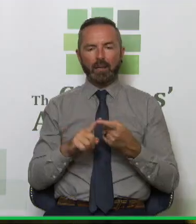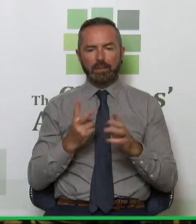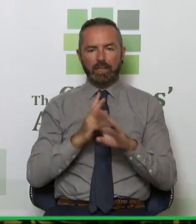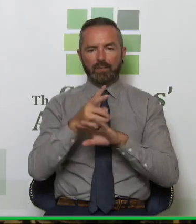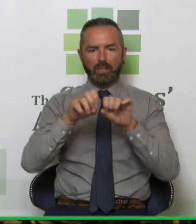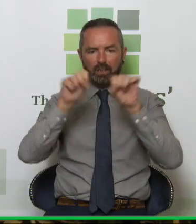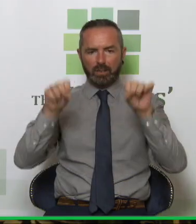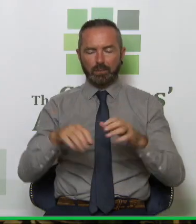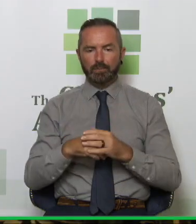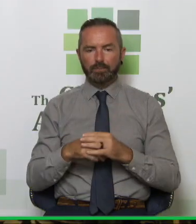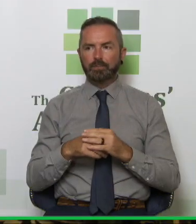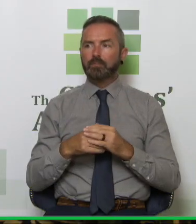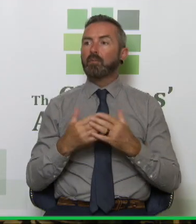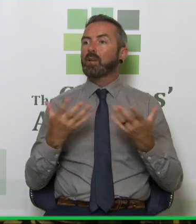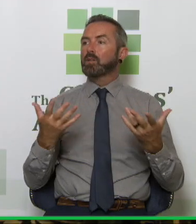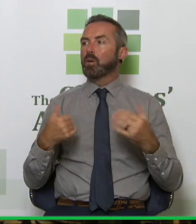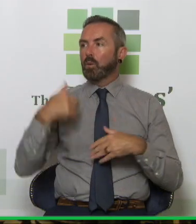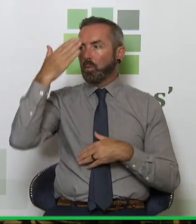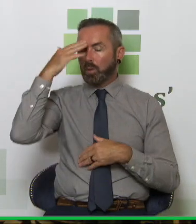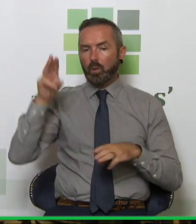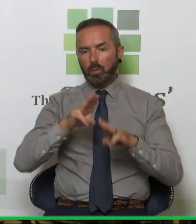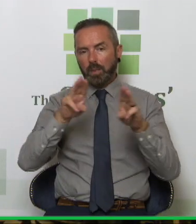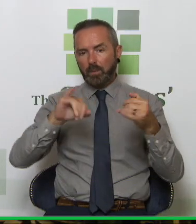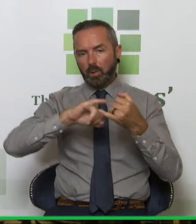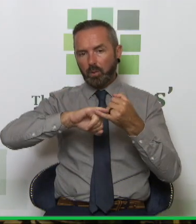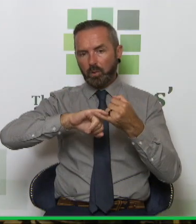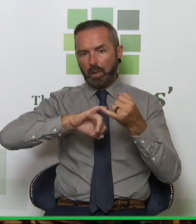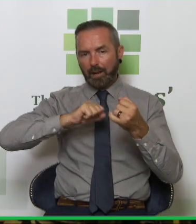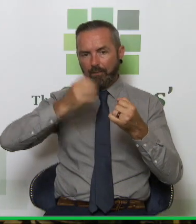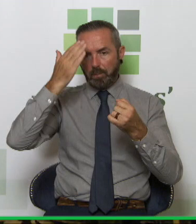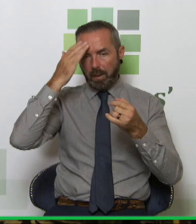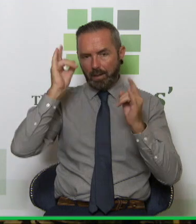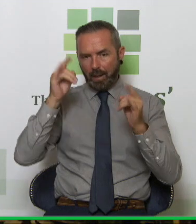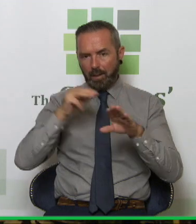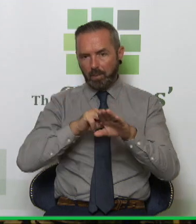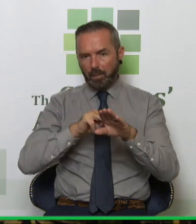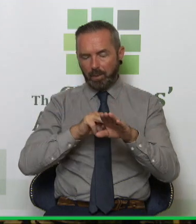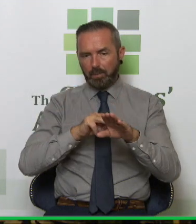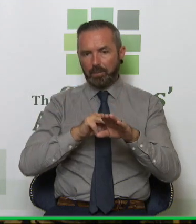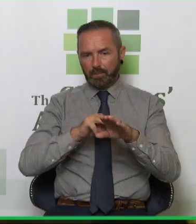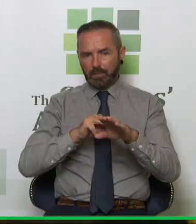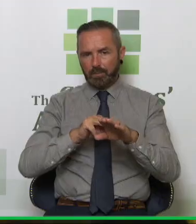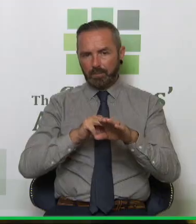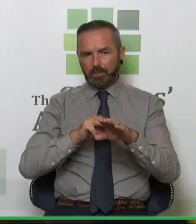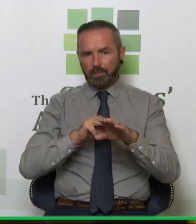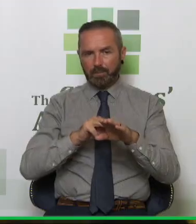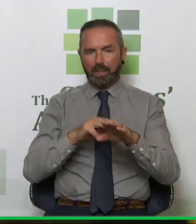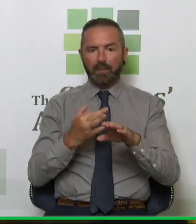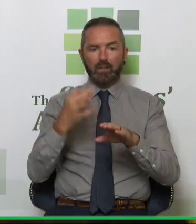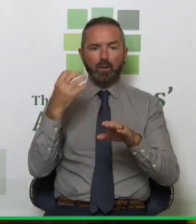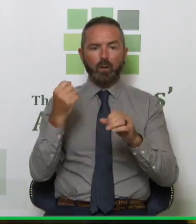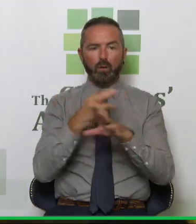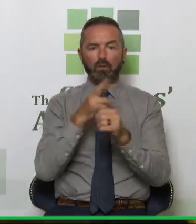intervention system. So we know that people with mental illness, most of the time they do not aware that they have a